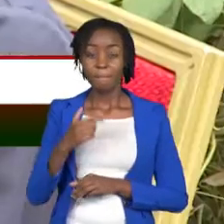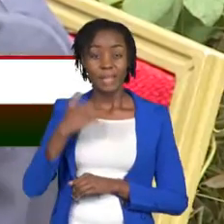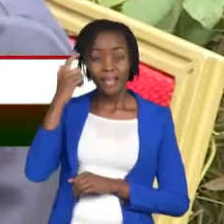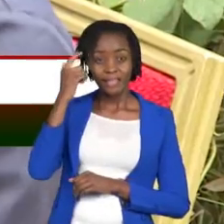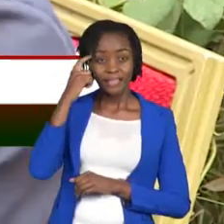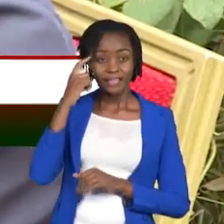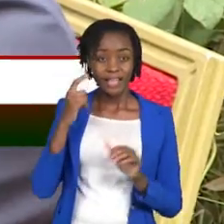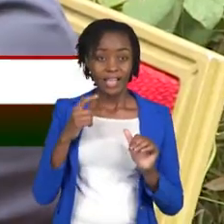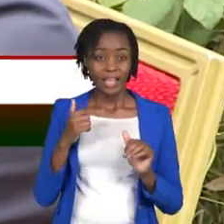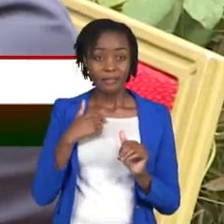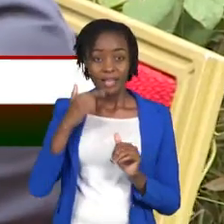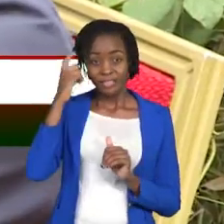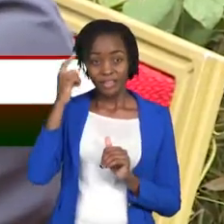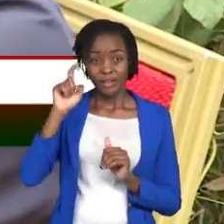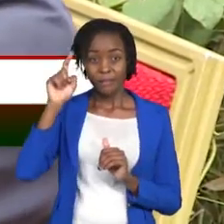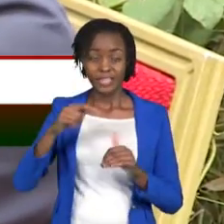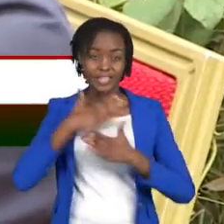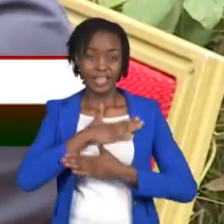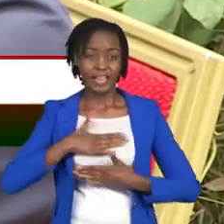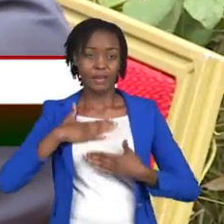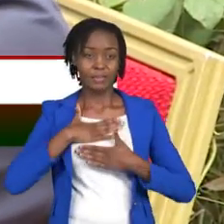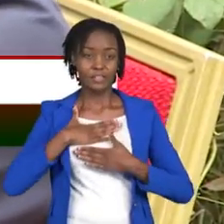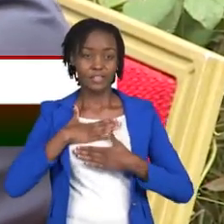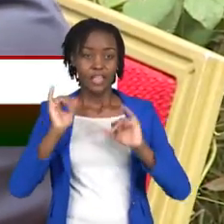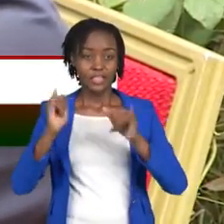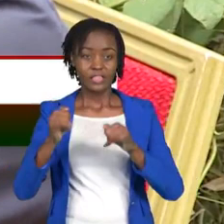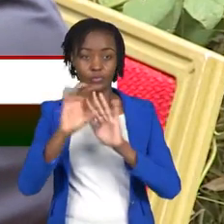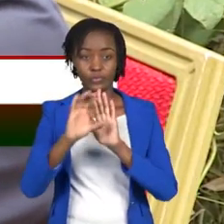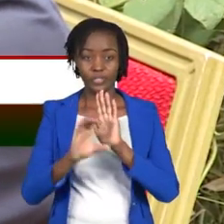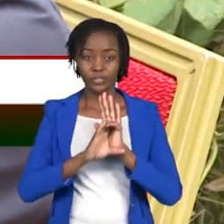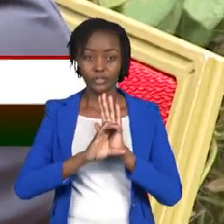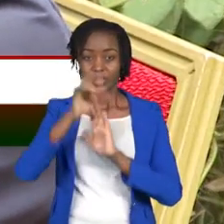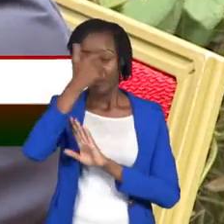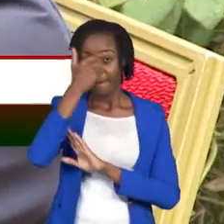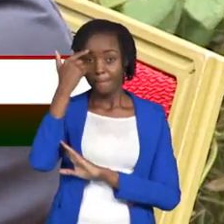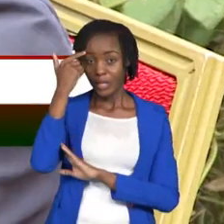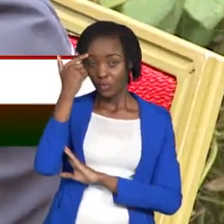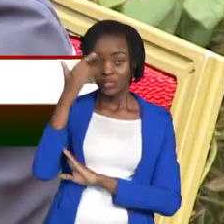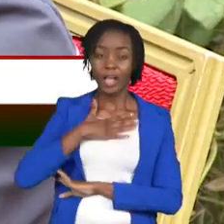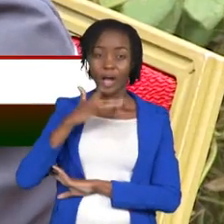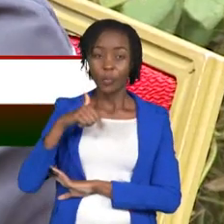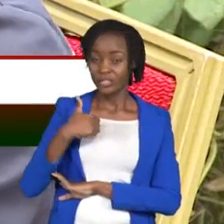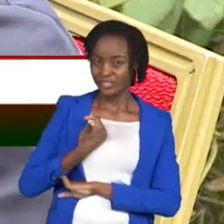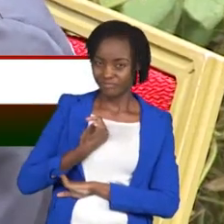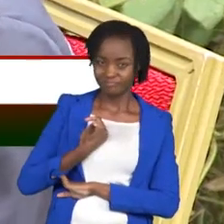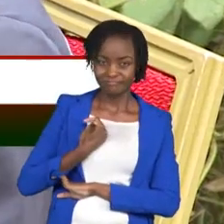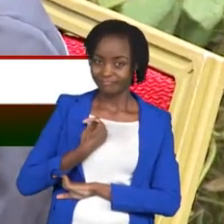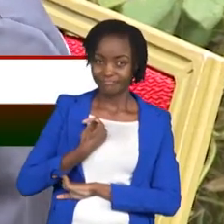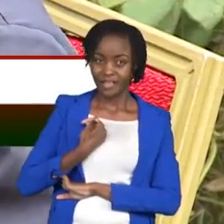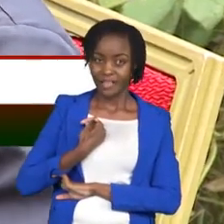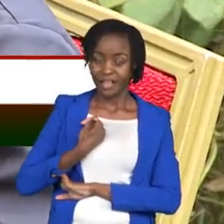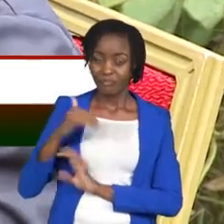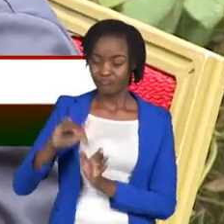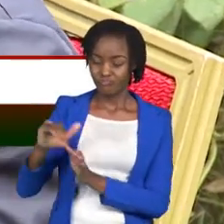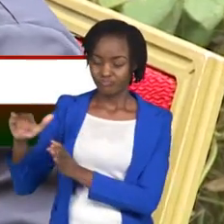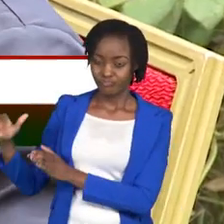appreciate particularly the gains made by the new constitution, because that is where we moved away from what you might